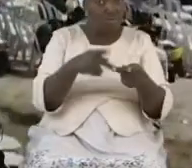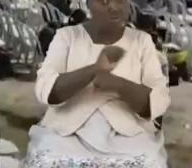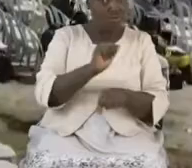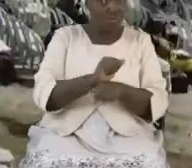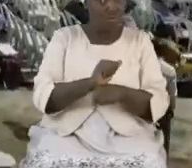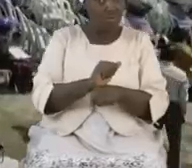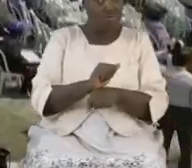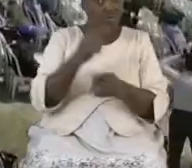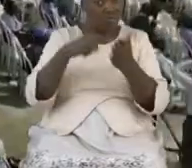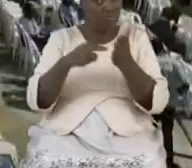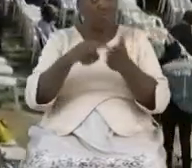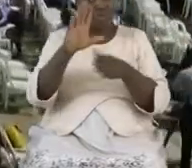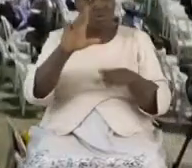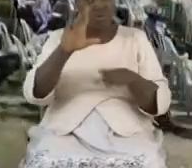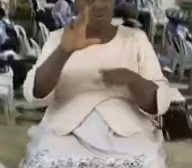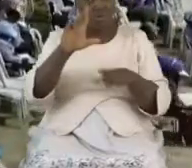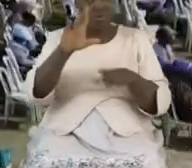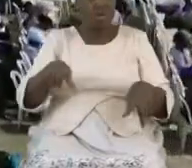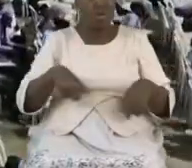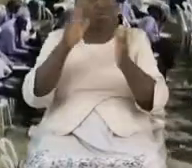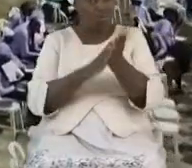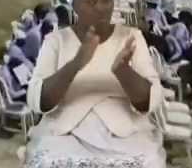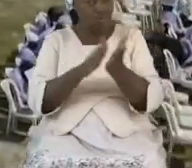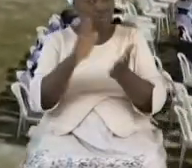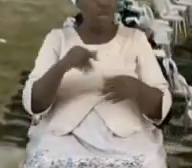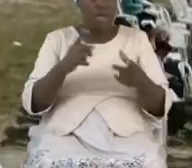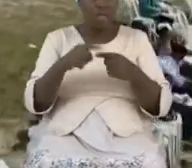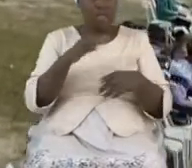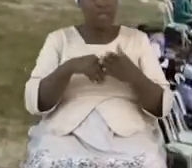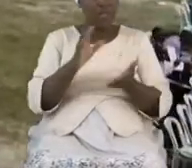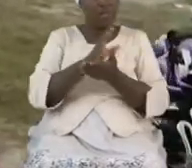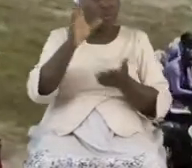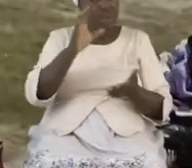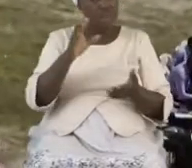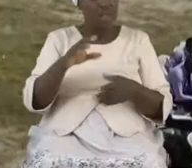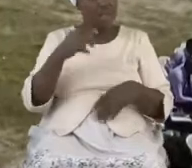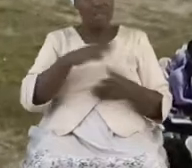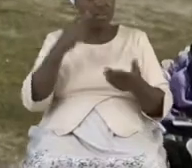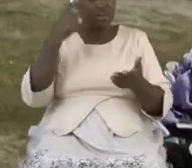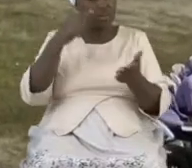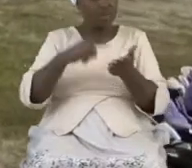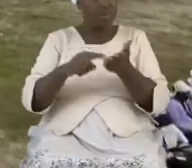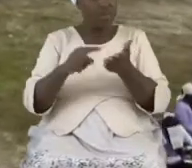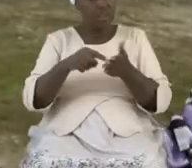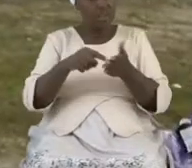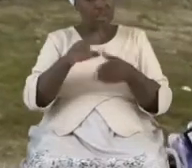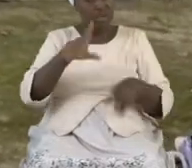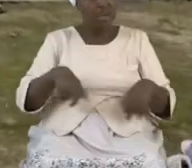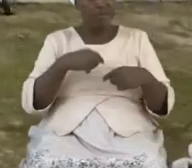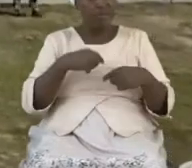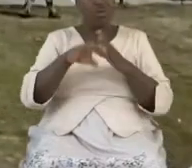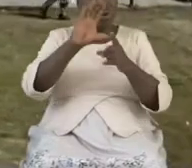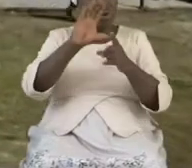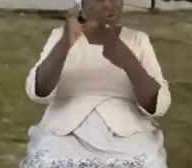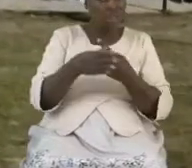at school. Check up your life in the college. Check up your life in your community. Check up your life